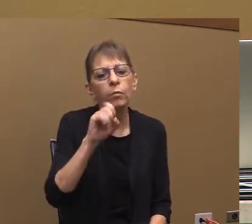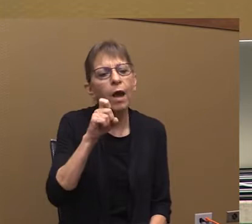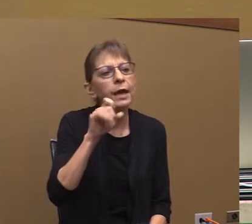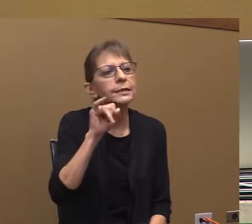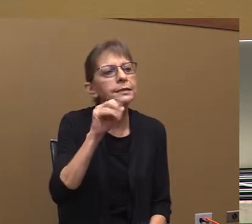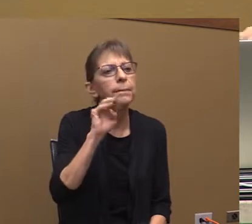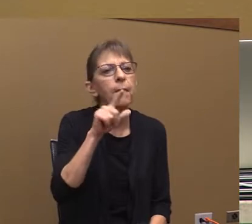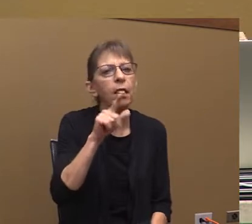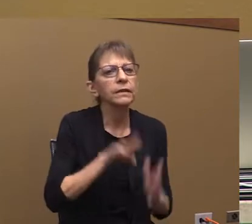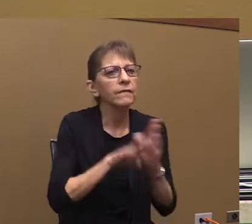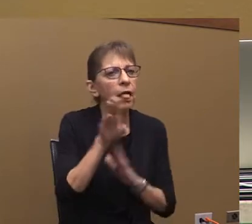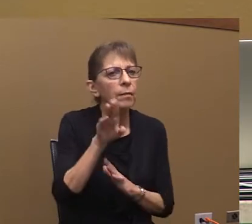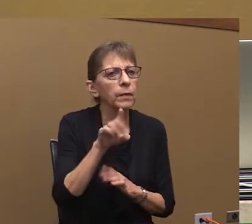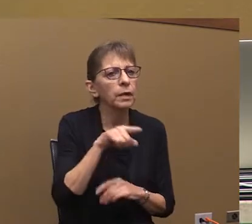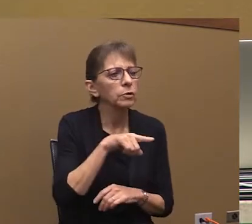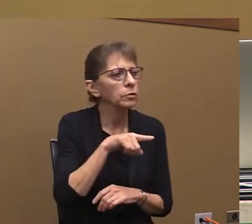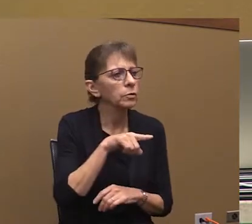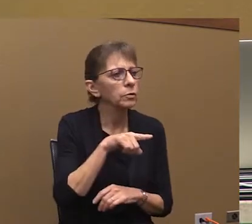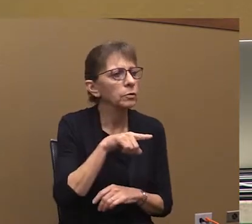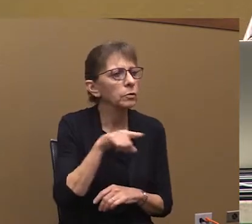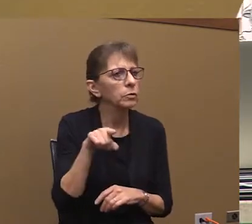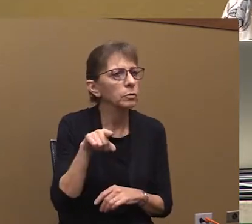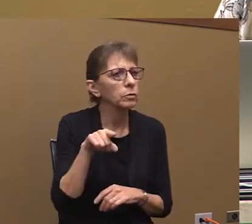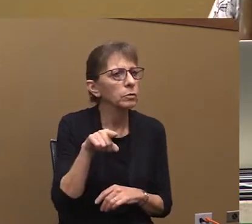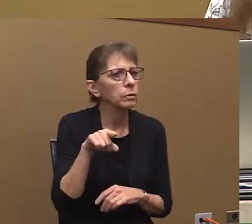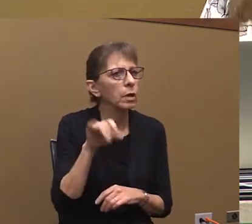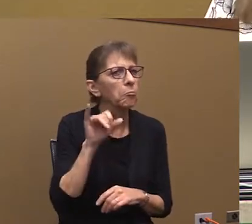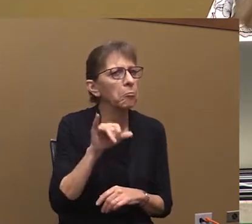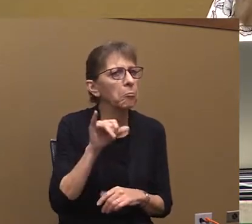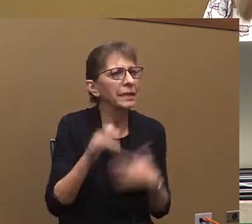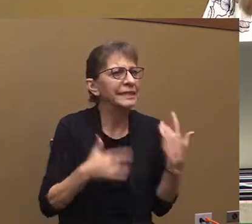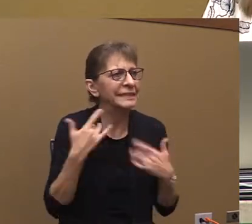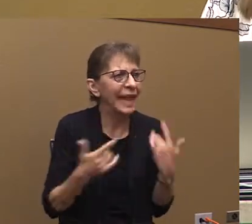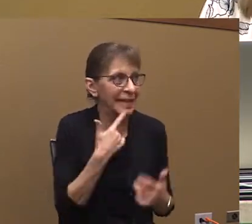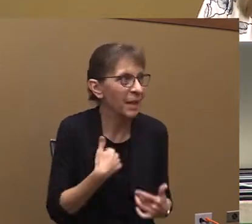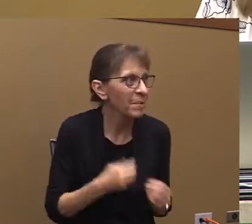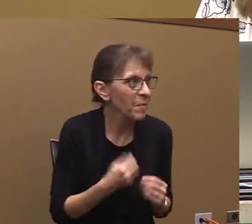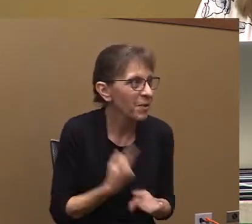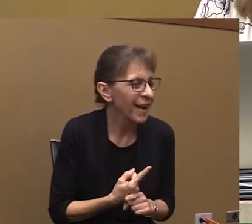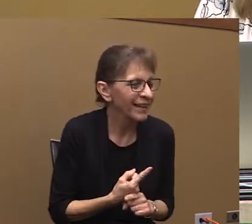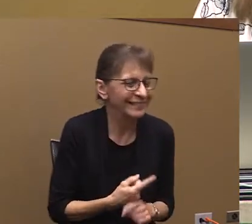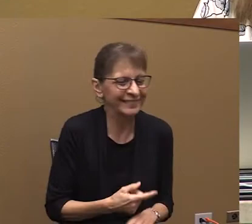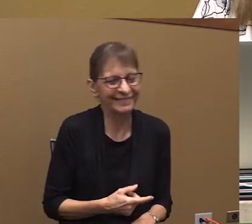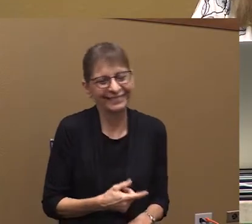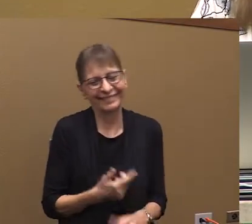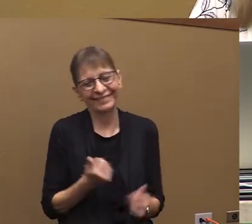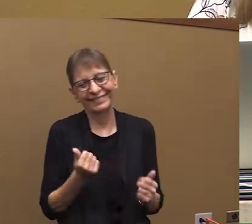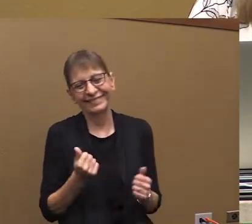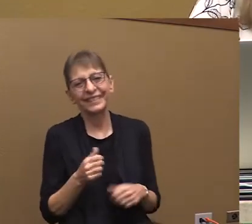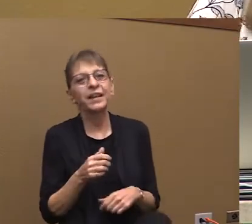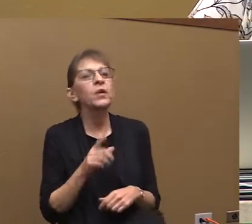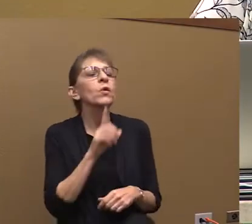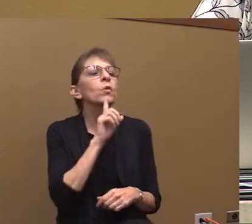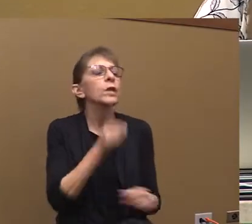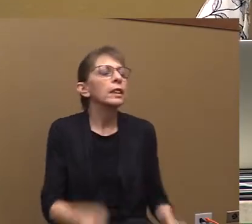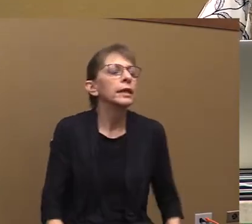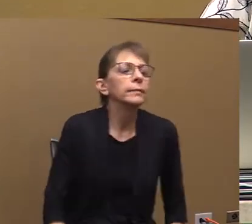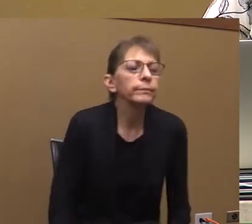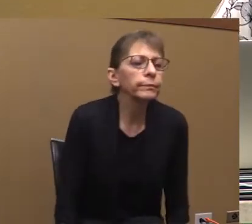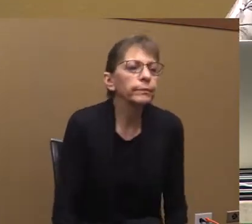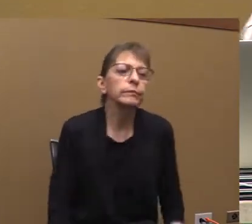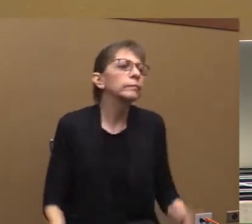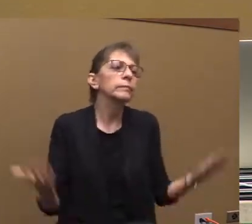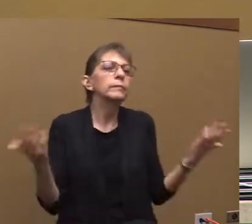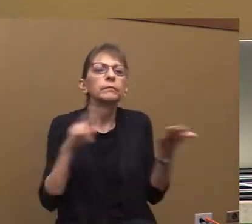zone of proximal development. And so now you're thinking, oh, well, that's like really exciting. Tell me more about that,